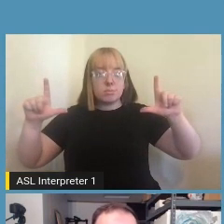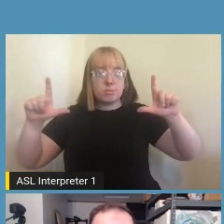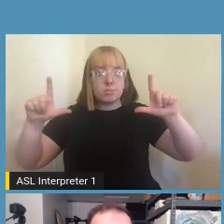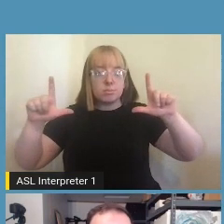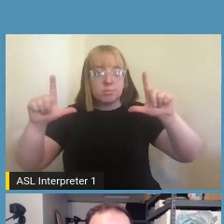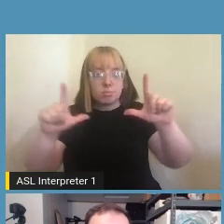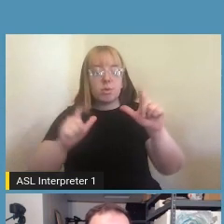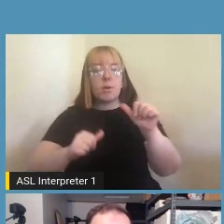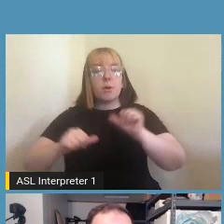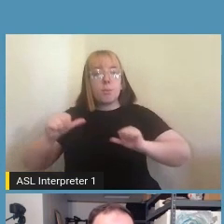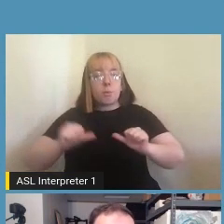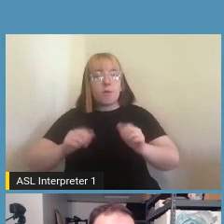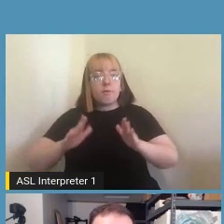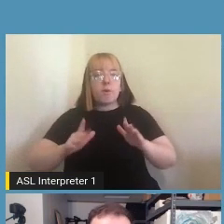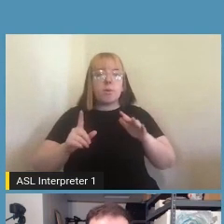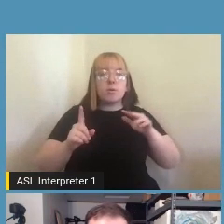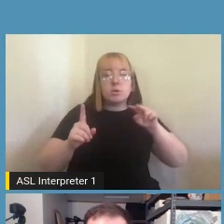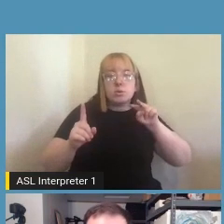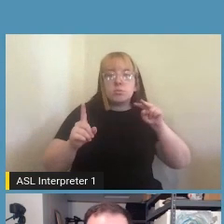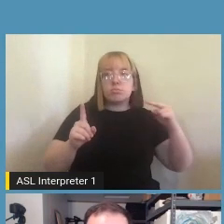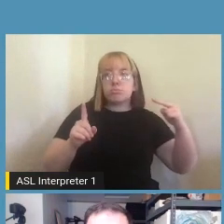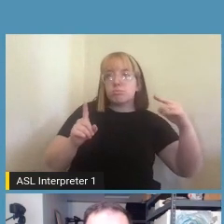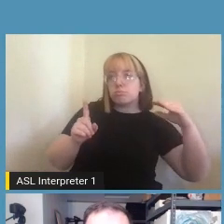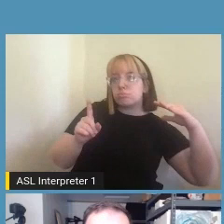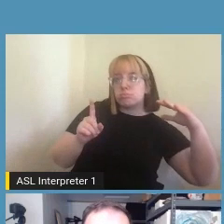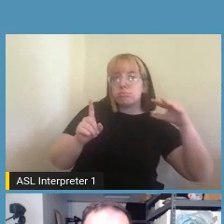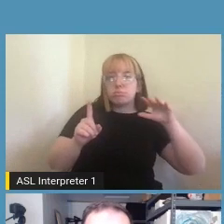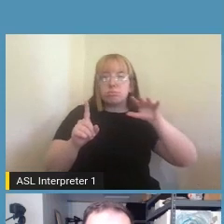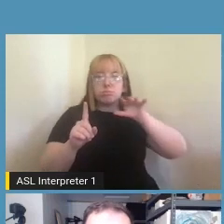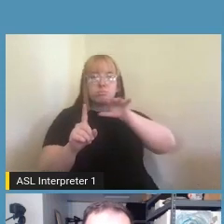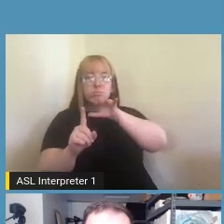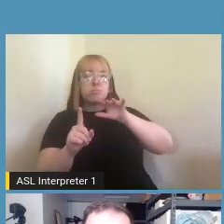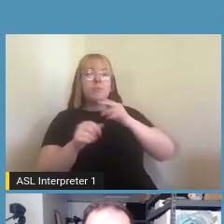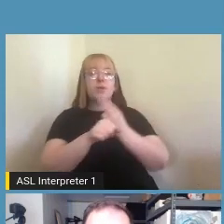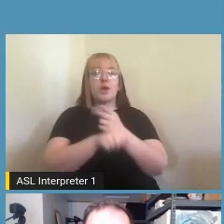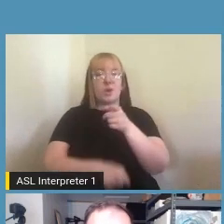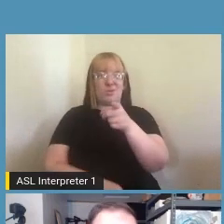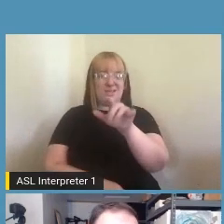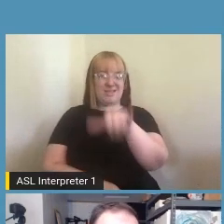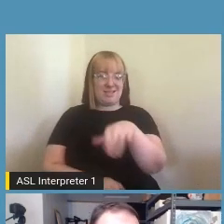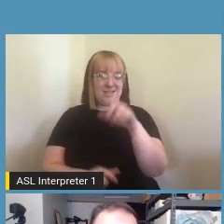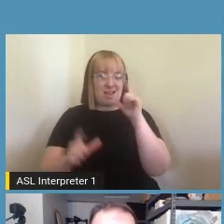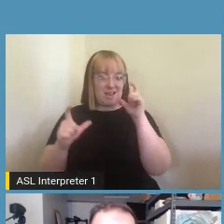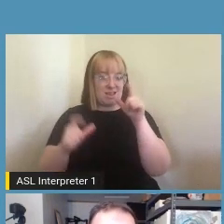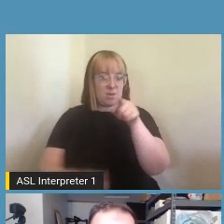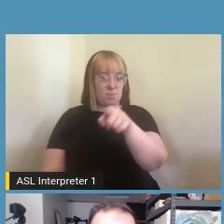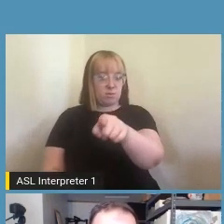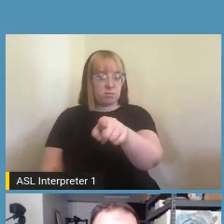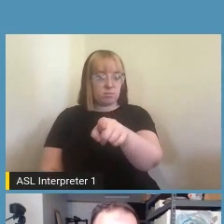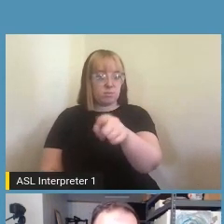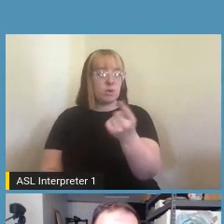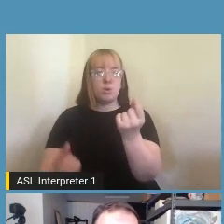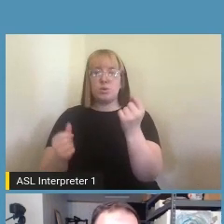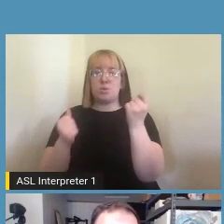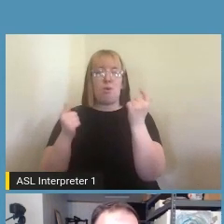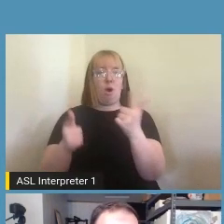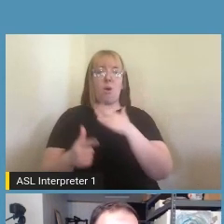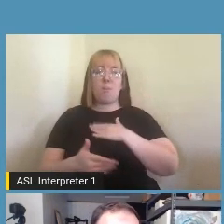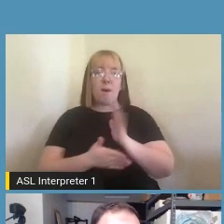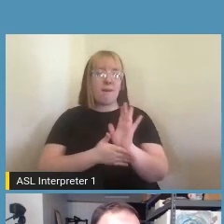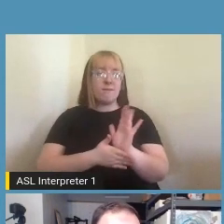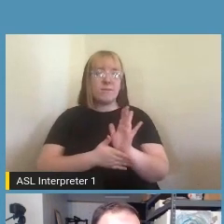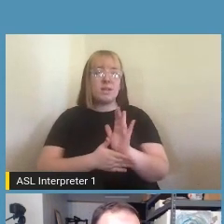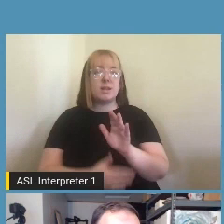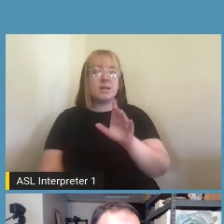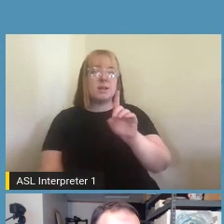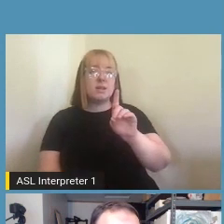performers so you could get a feel for the entire space. And I use this camera to do all of those videos. It's a